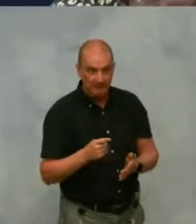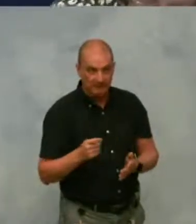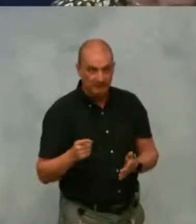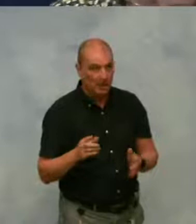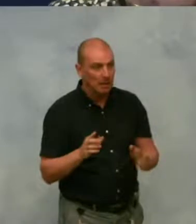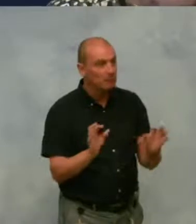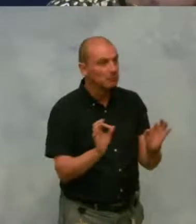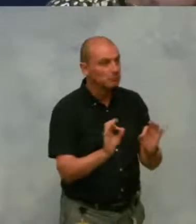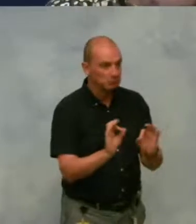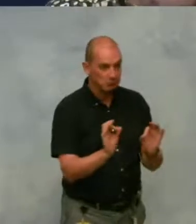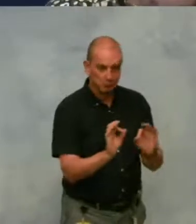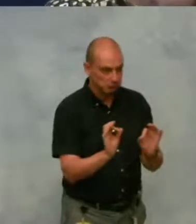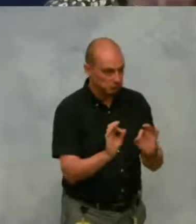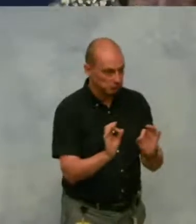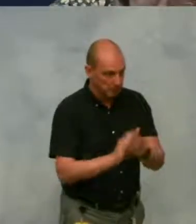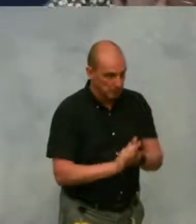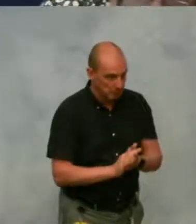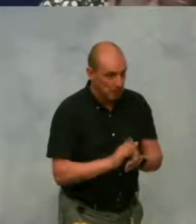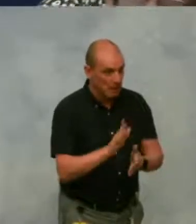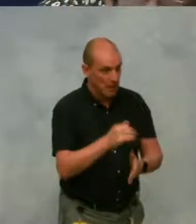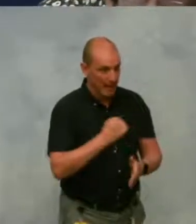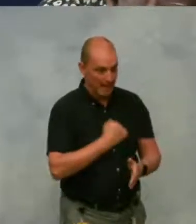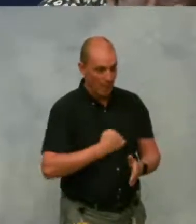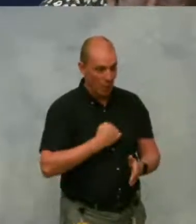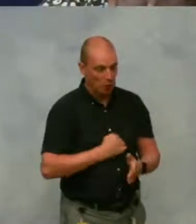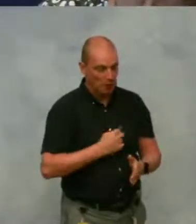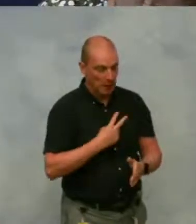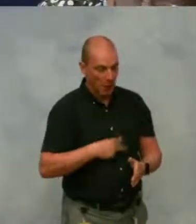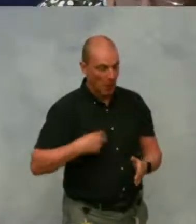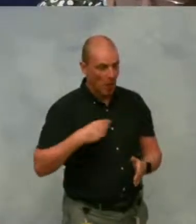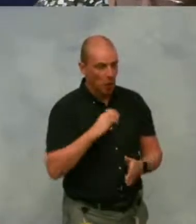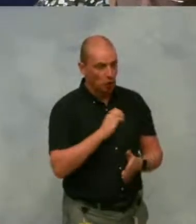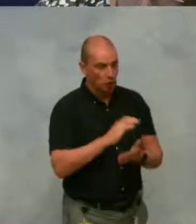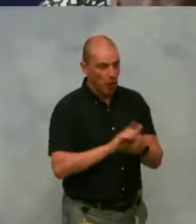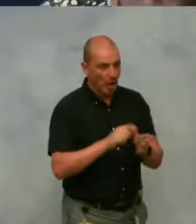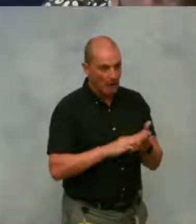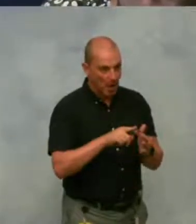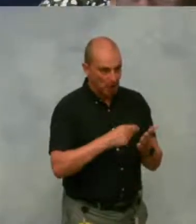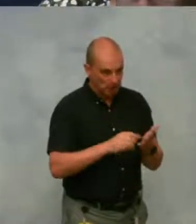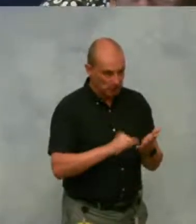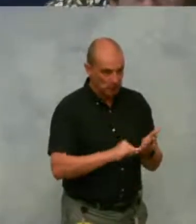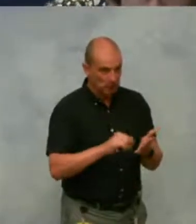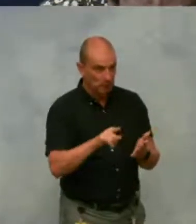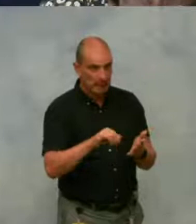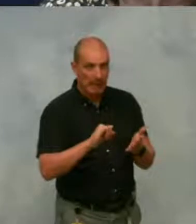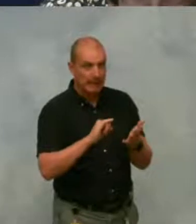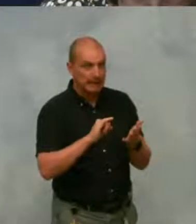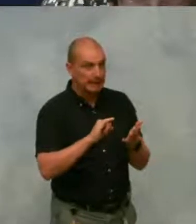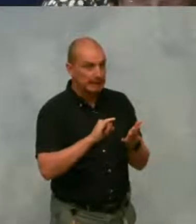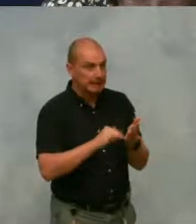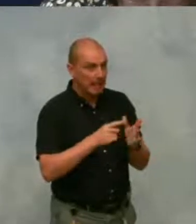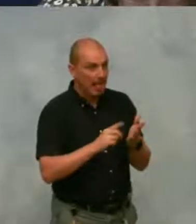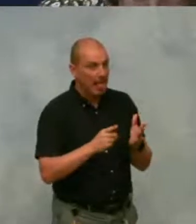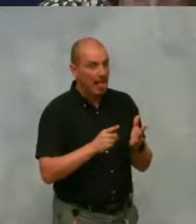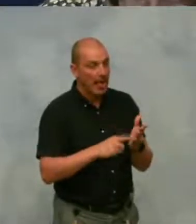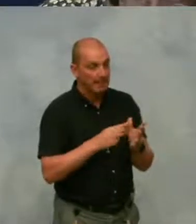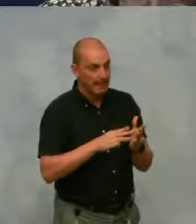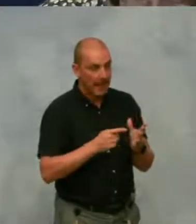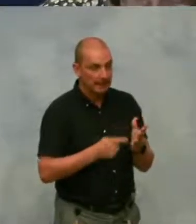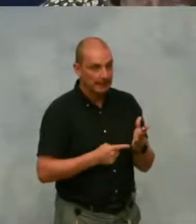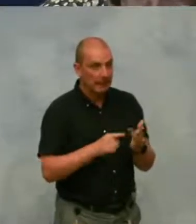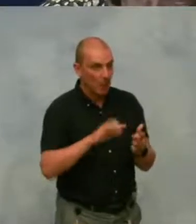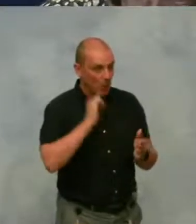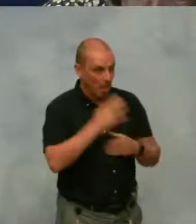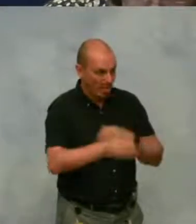No. I have apologies from Councillor Chalmers and I have Councillor Salamati substituting for her. I